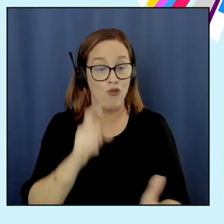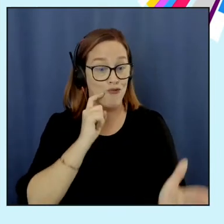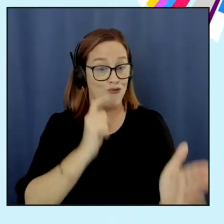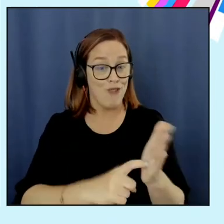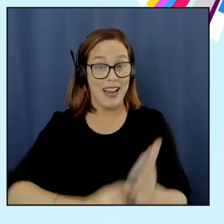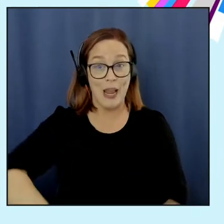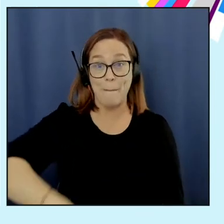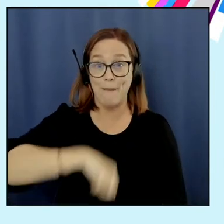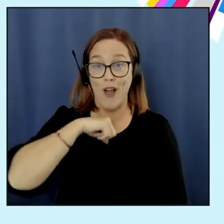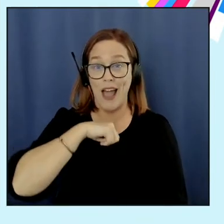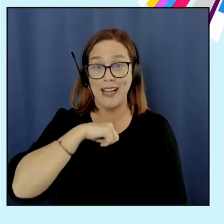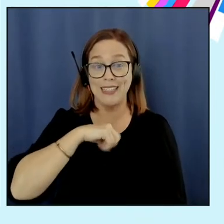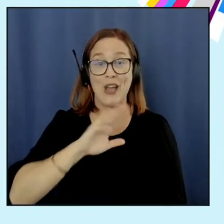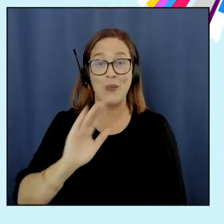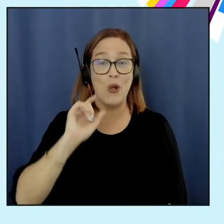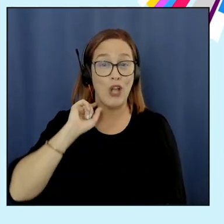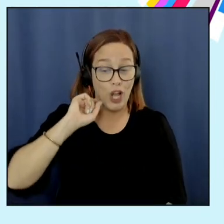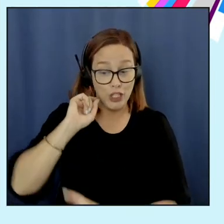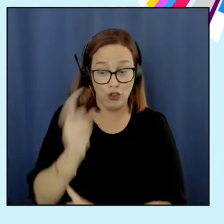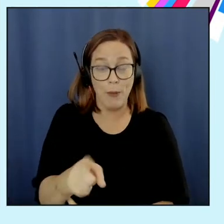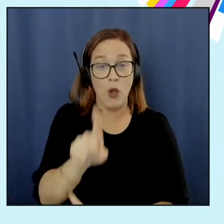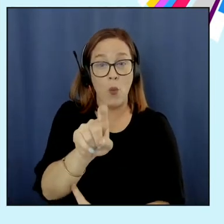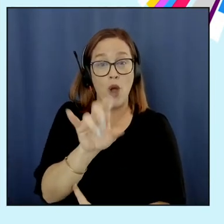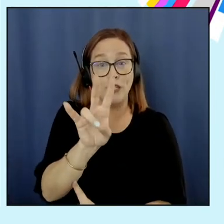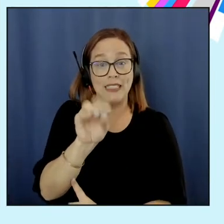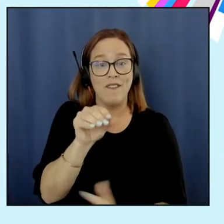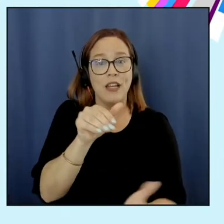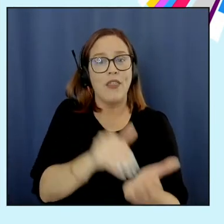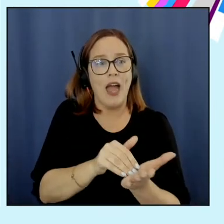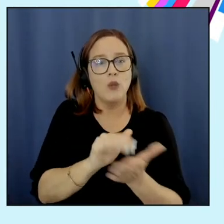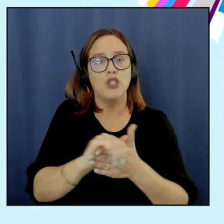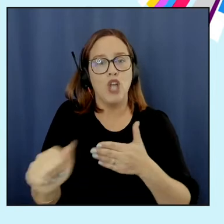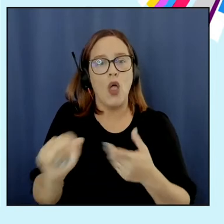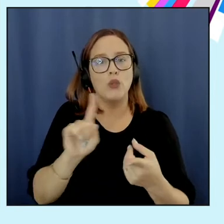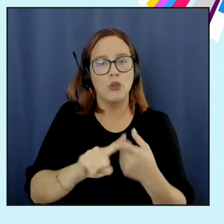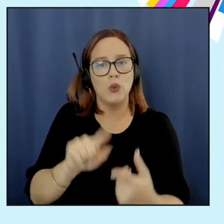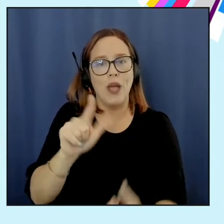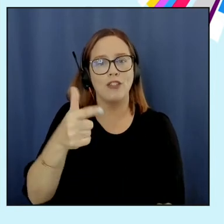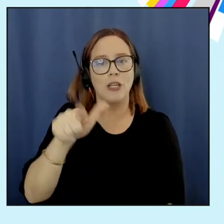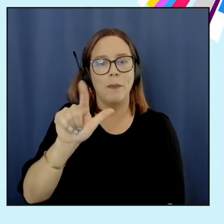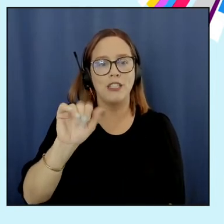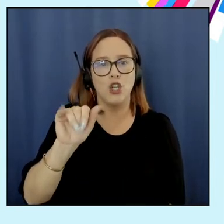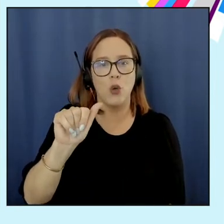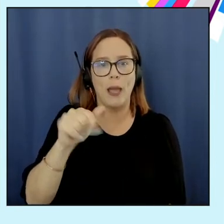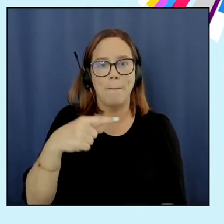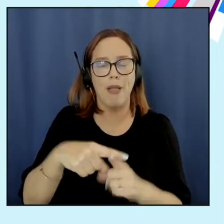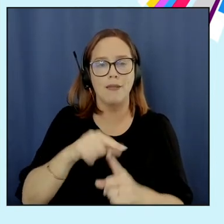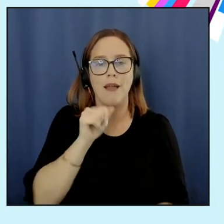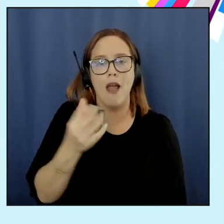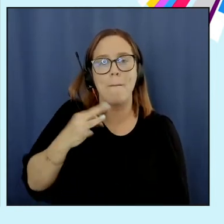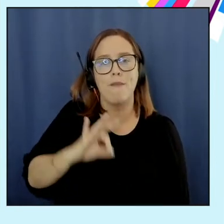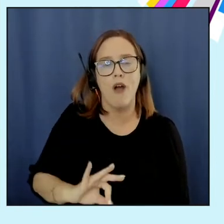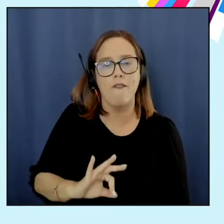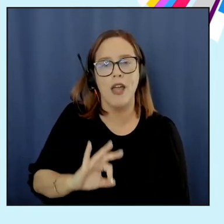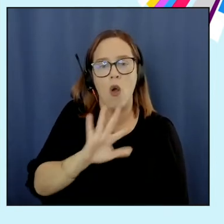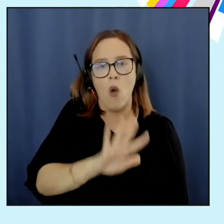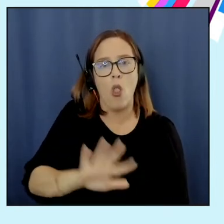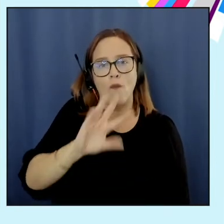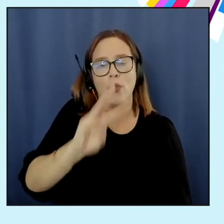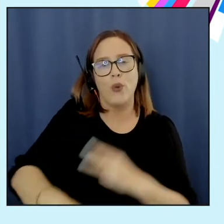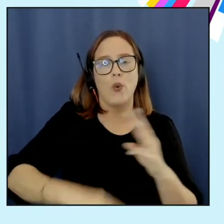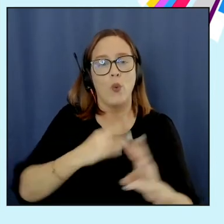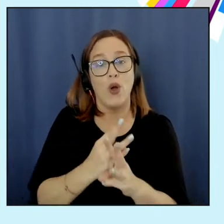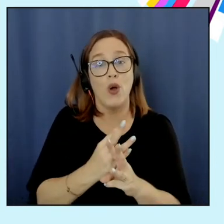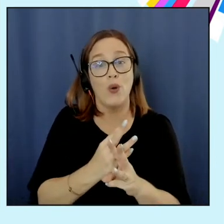contributing $170,000 to LGBTQI plus nonprofits around the world. That's in addition to the